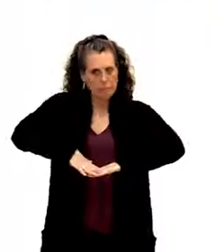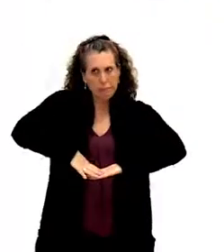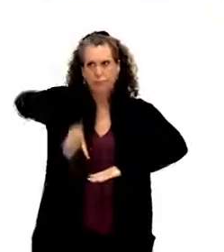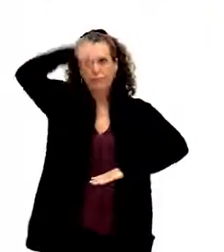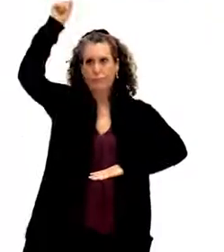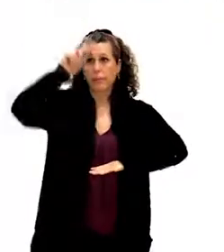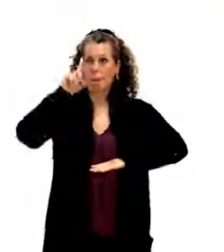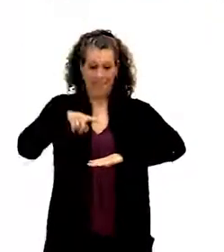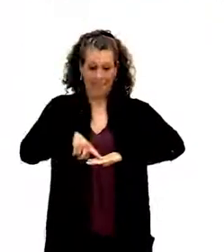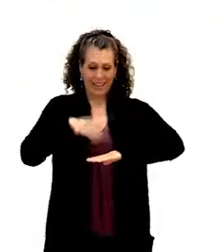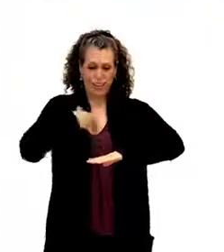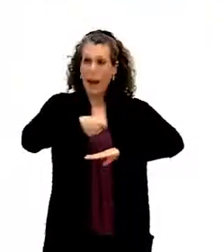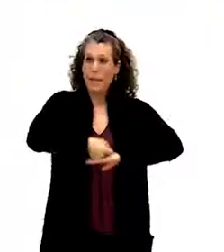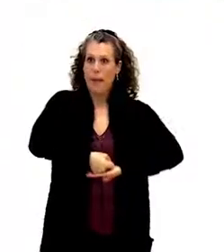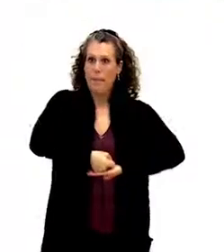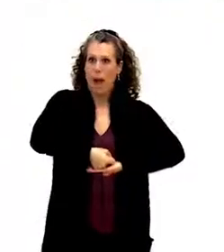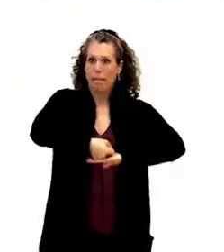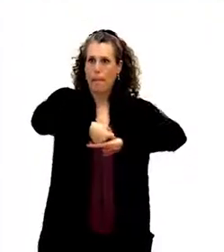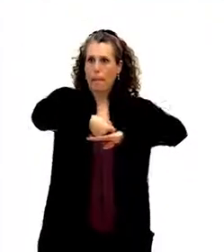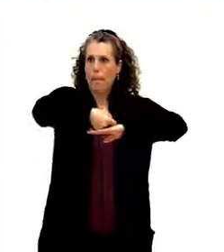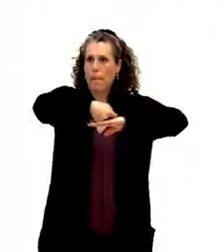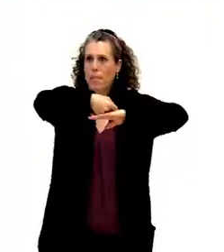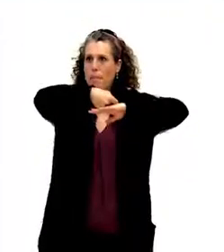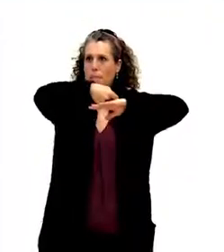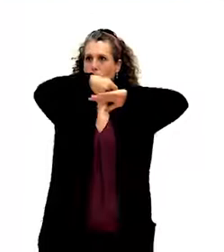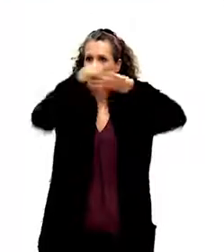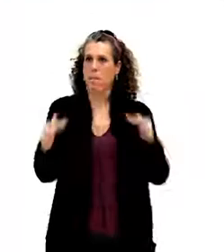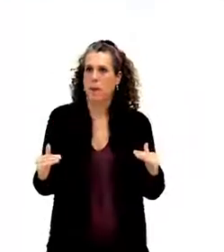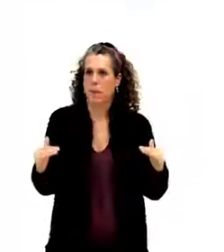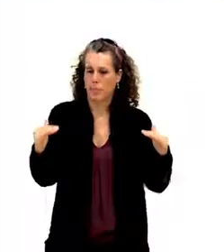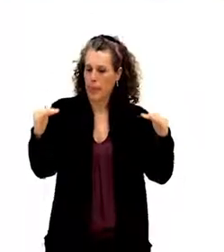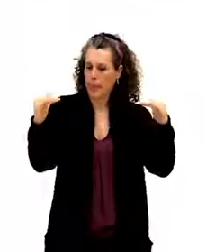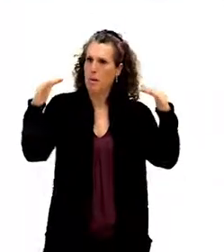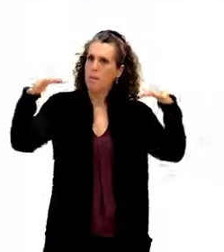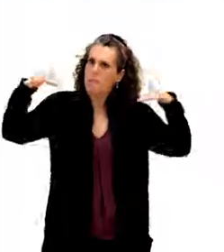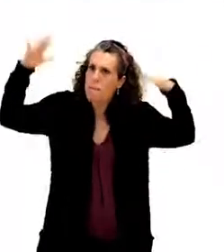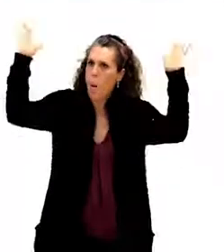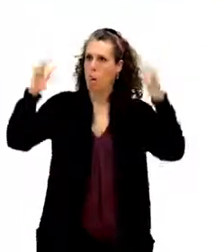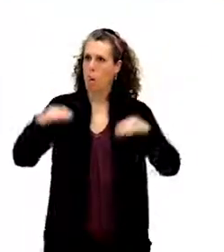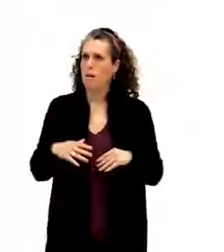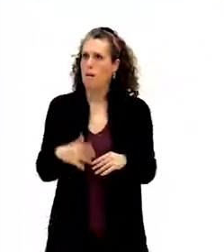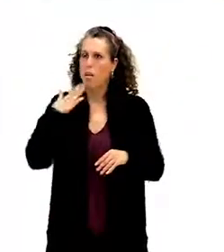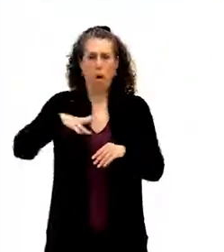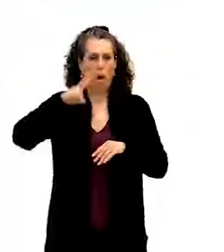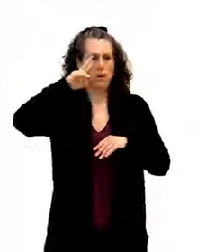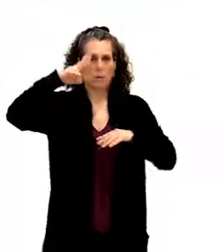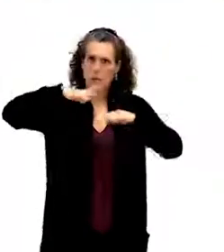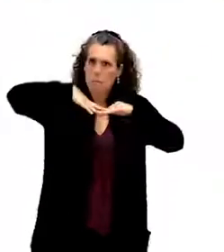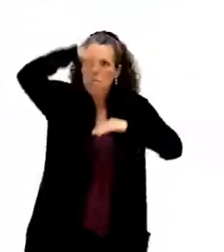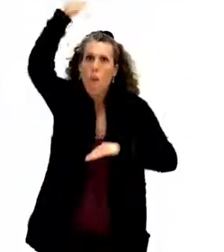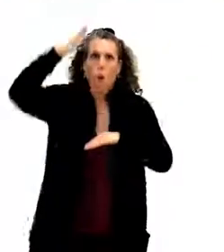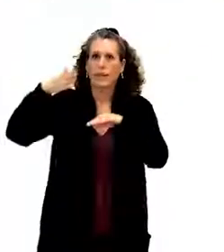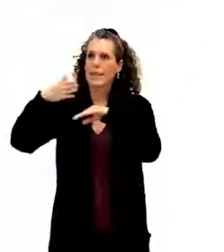classification to lift it, to move it higher, to make it more accessible,